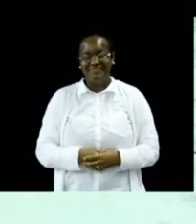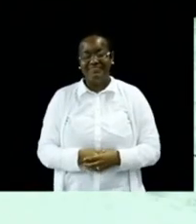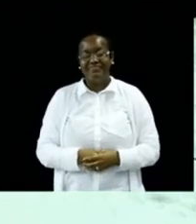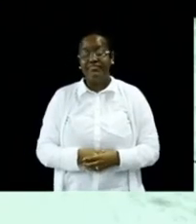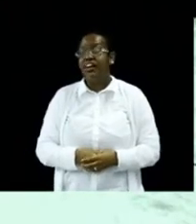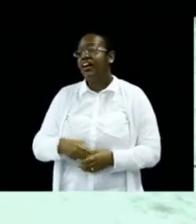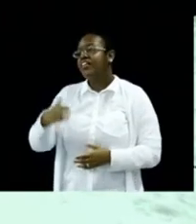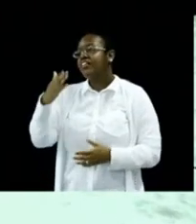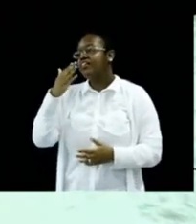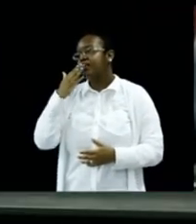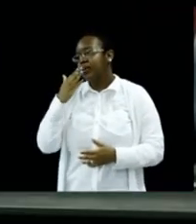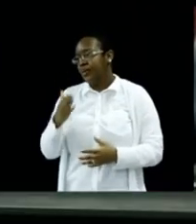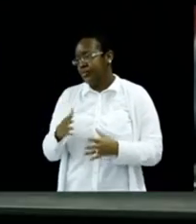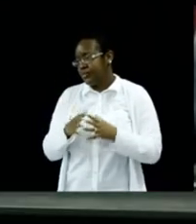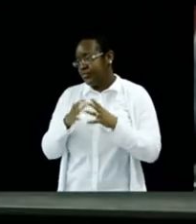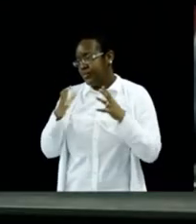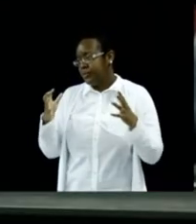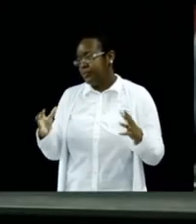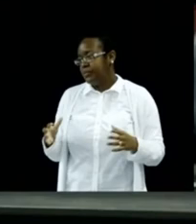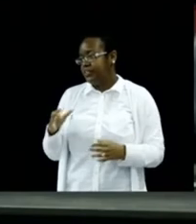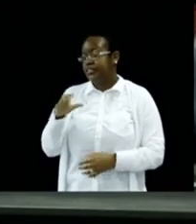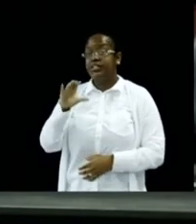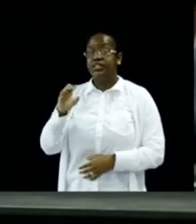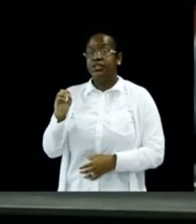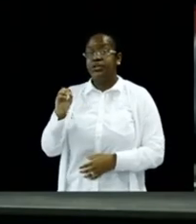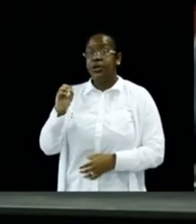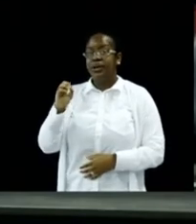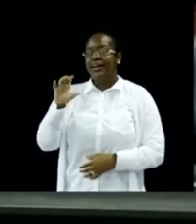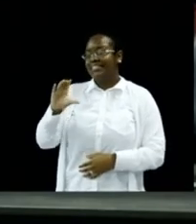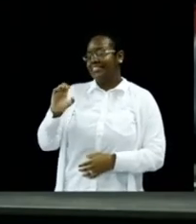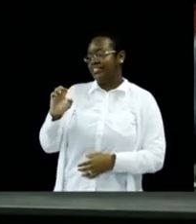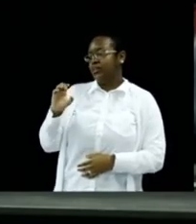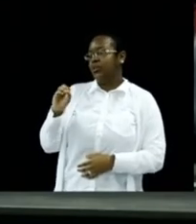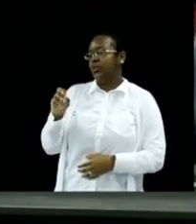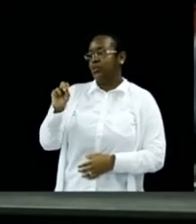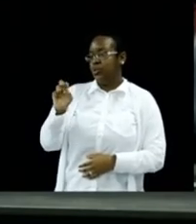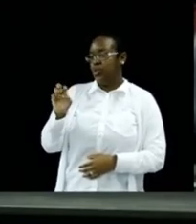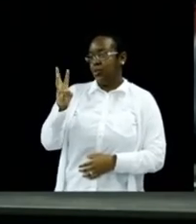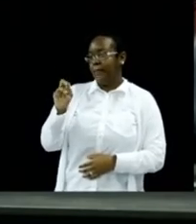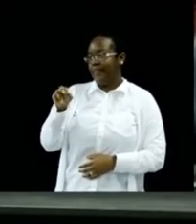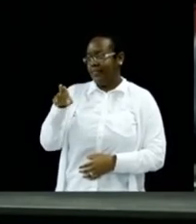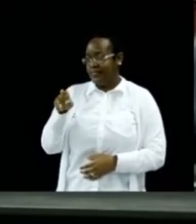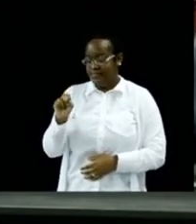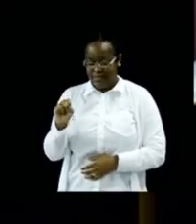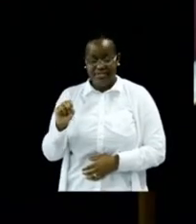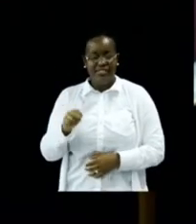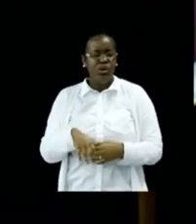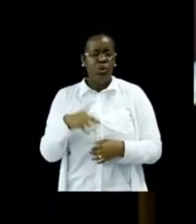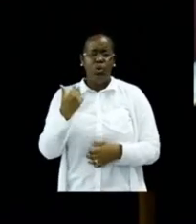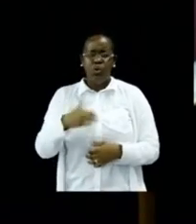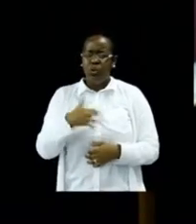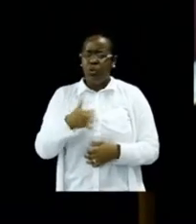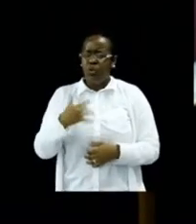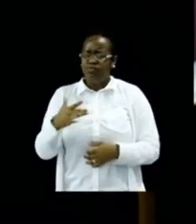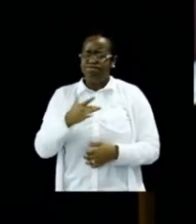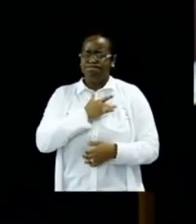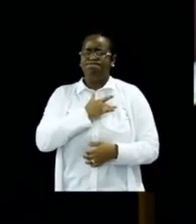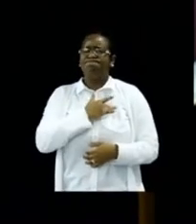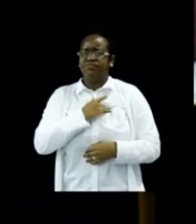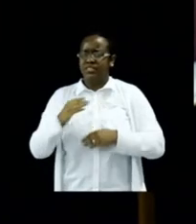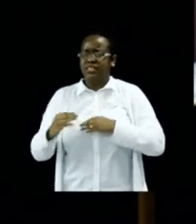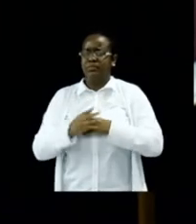Thank you very much, CEO Newman, for your very insightful words of